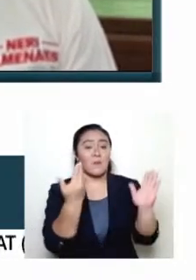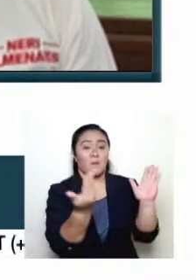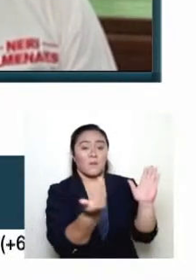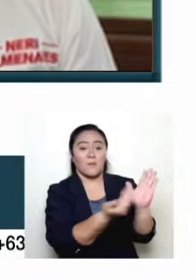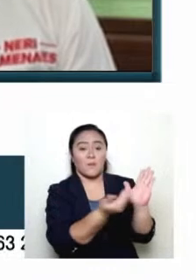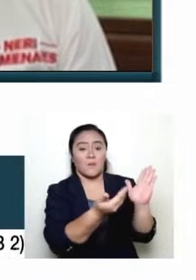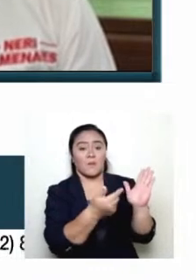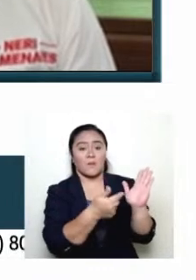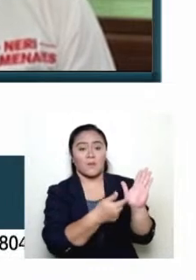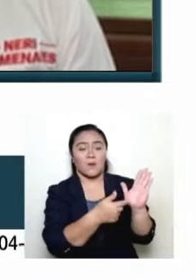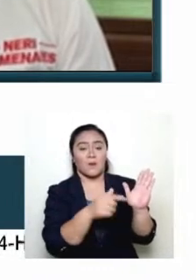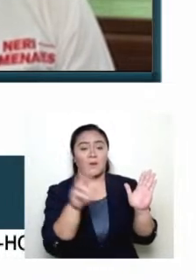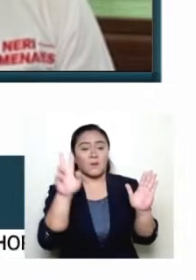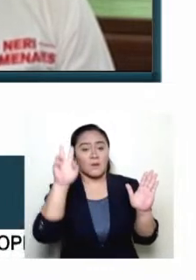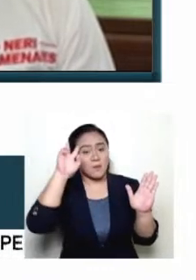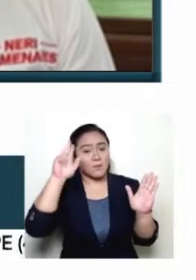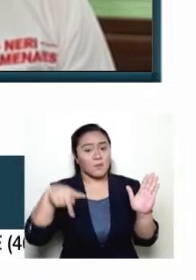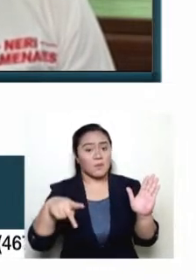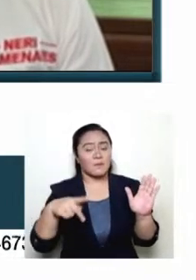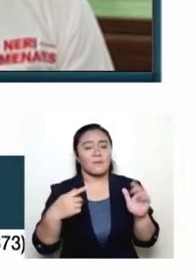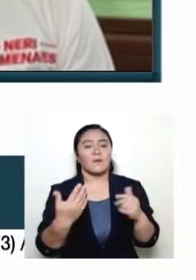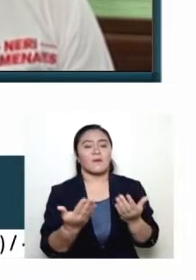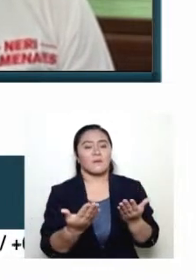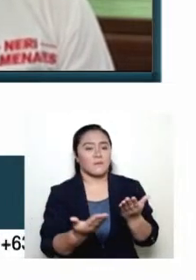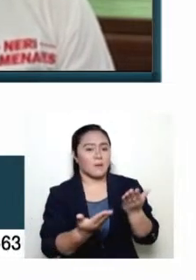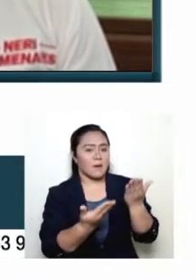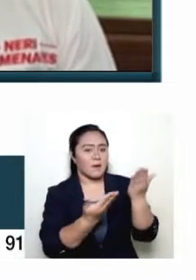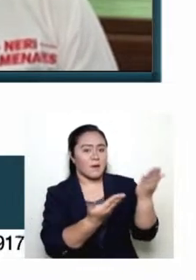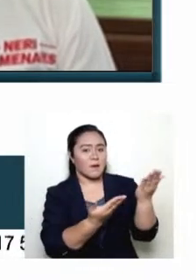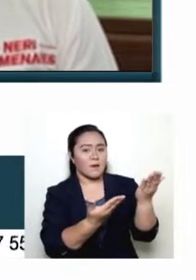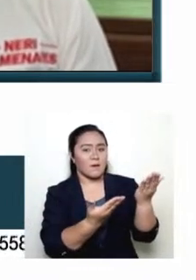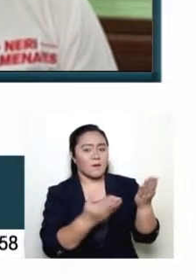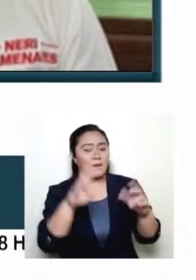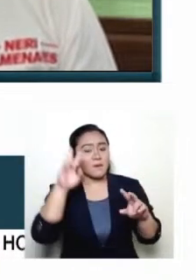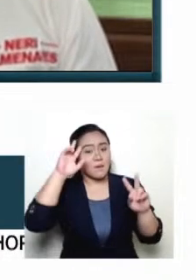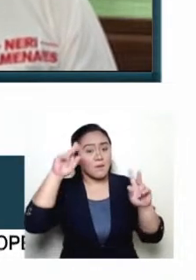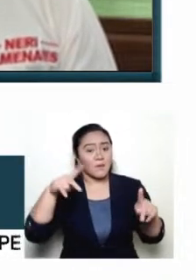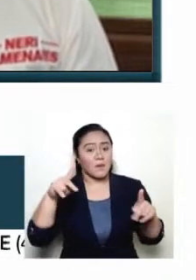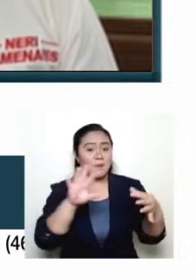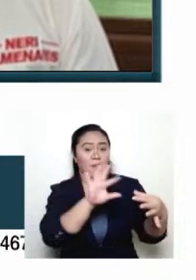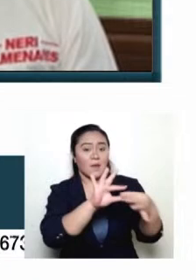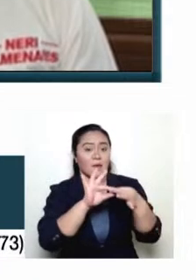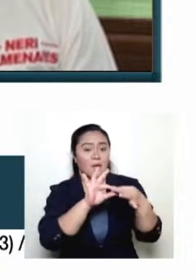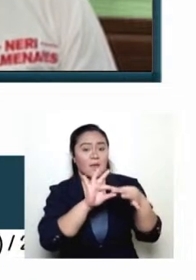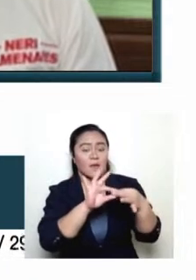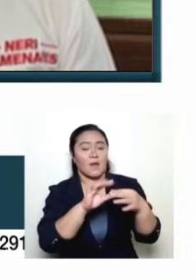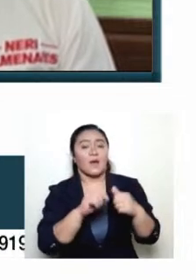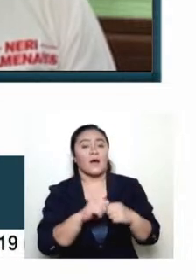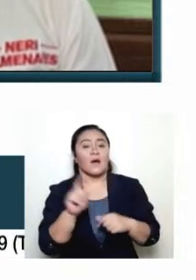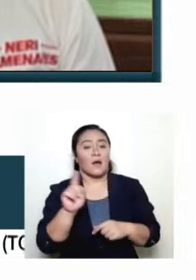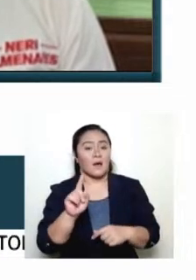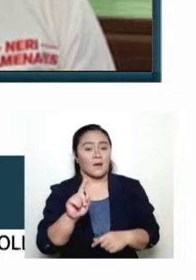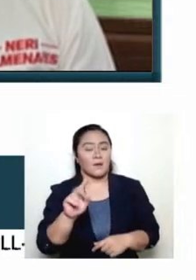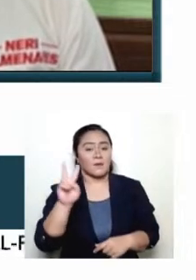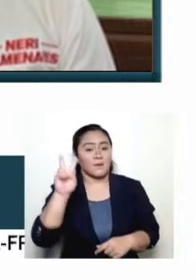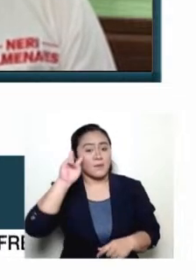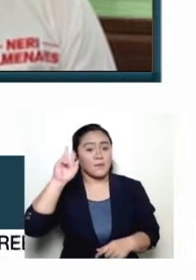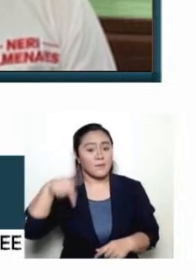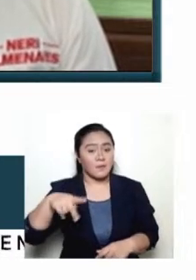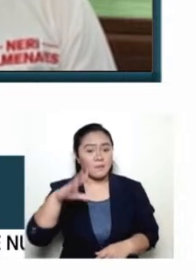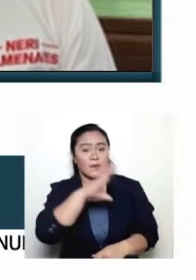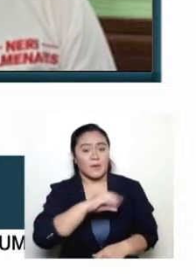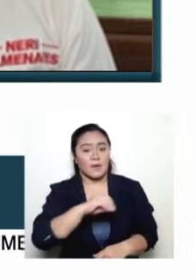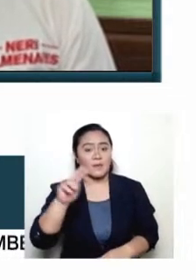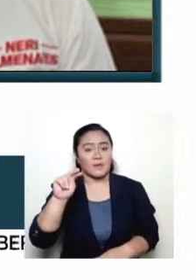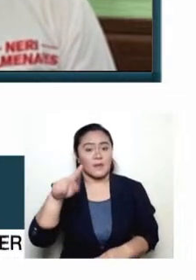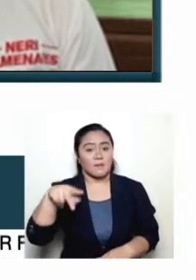proof of the VP's endorsement proof of this alliance between the VP and the